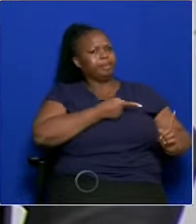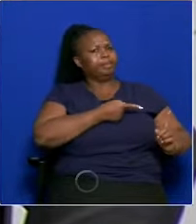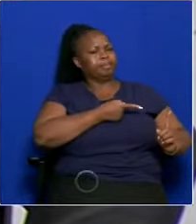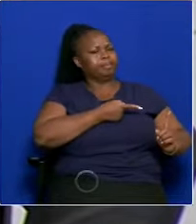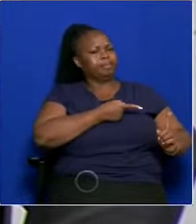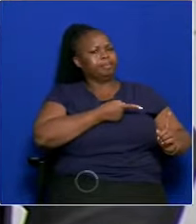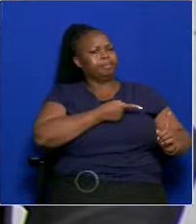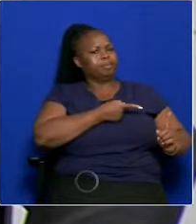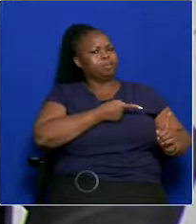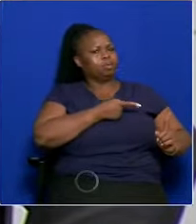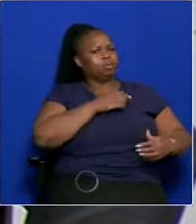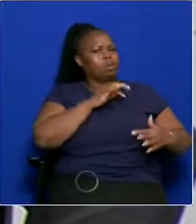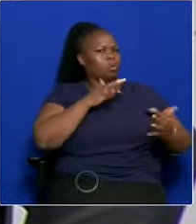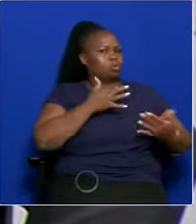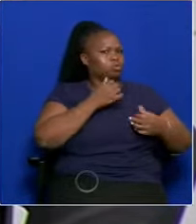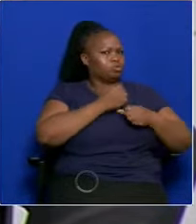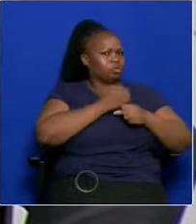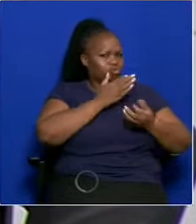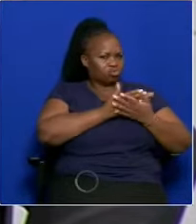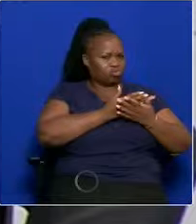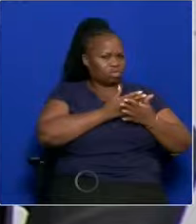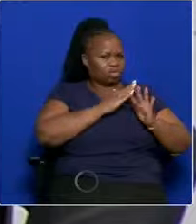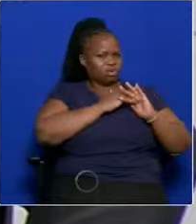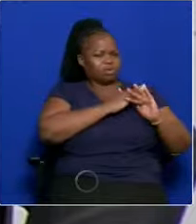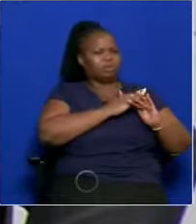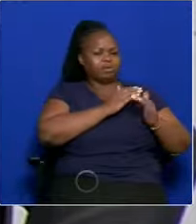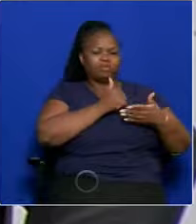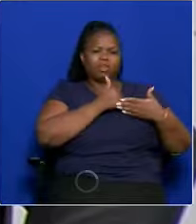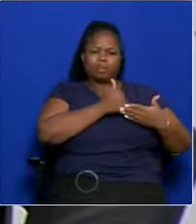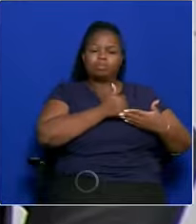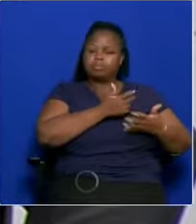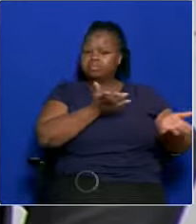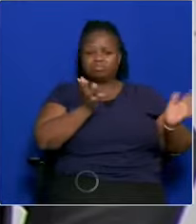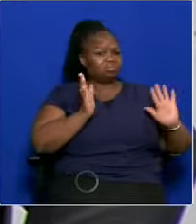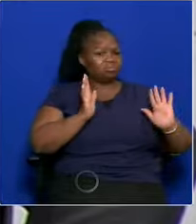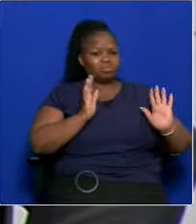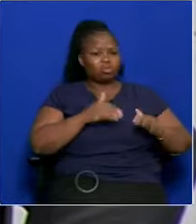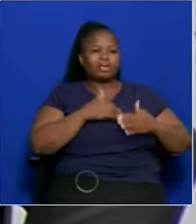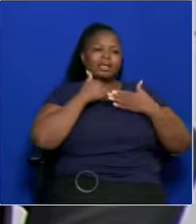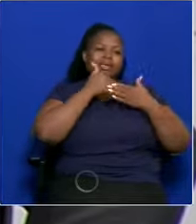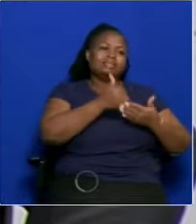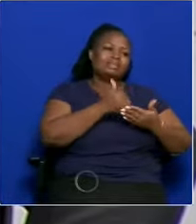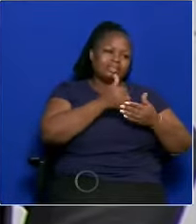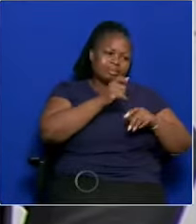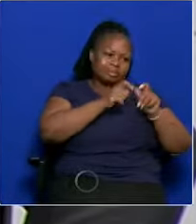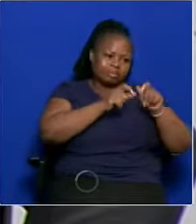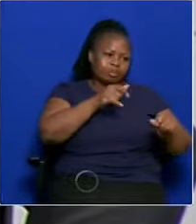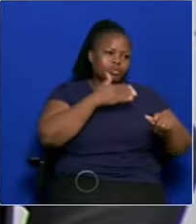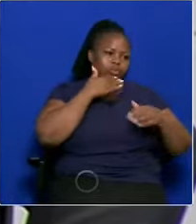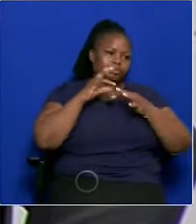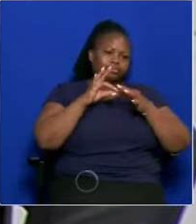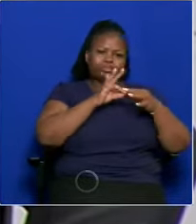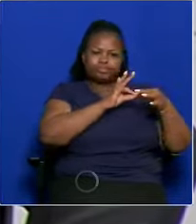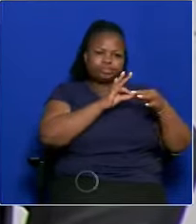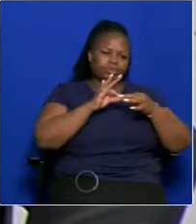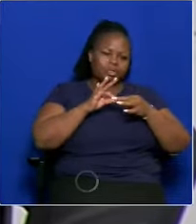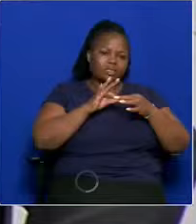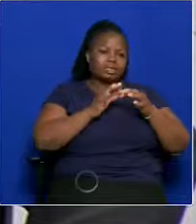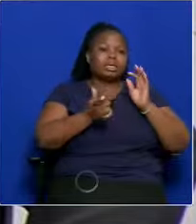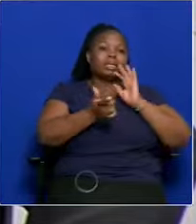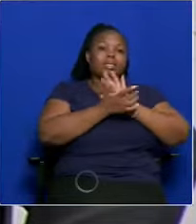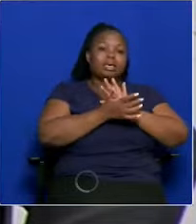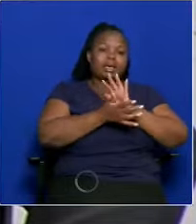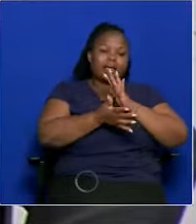he cannot be arrested. You can assist anybody who is related to you, legally so. For